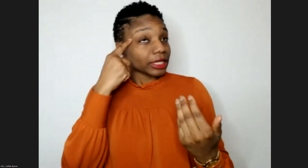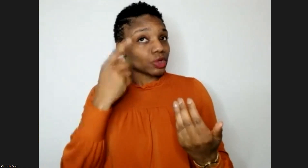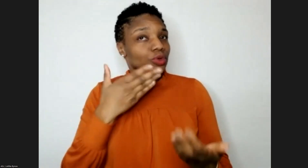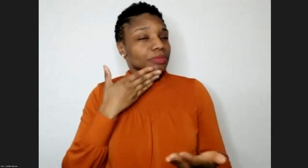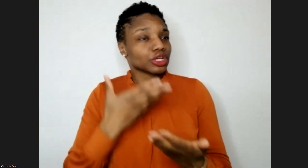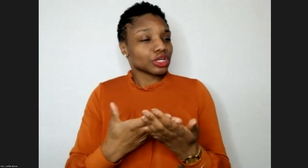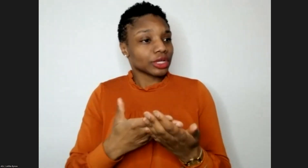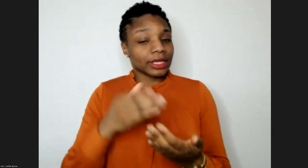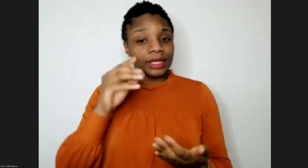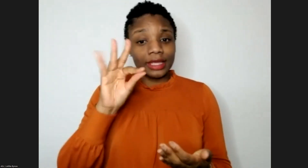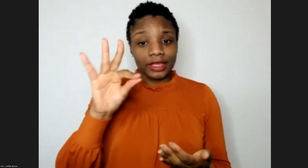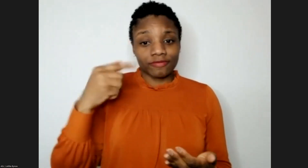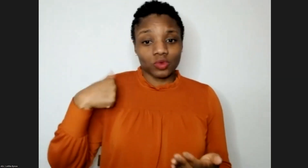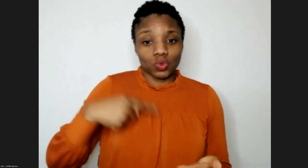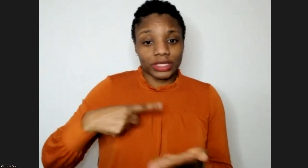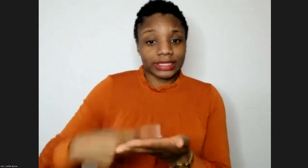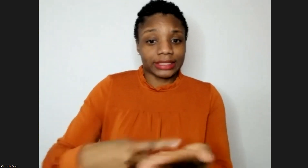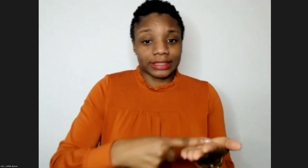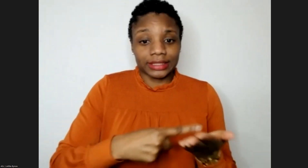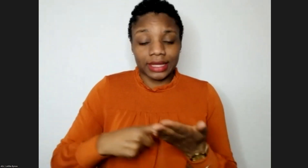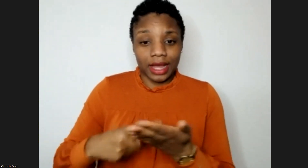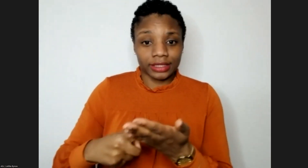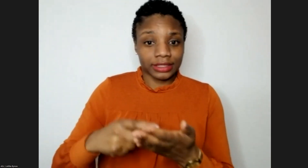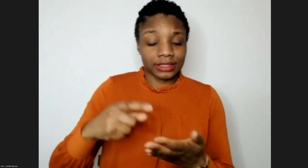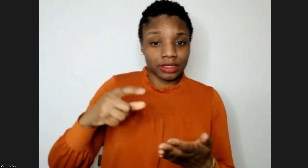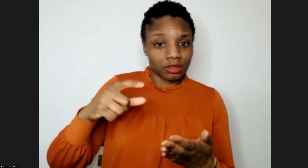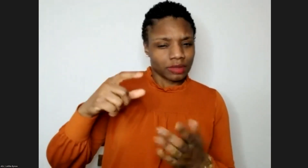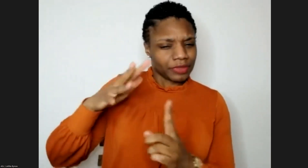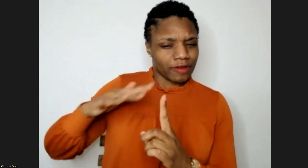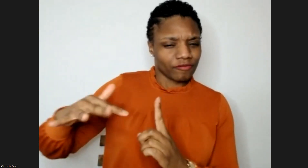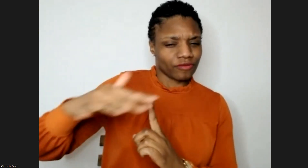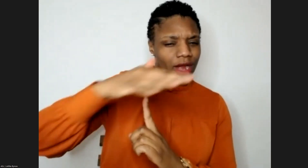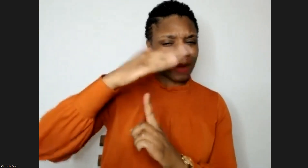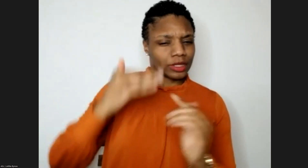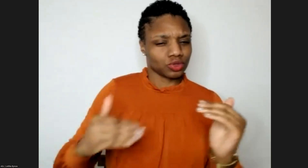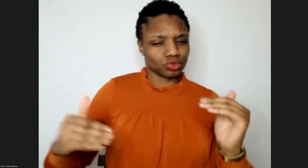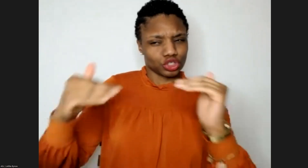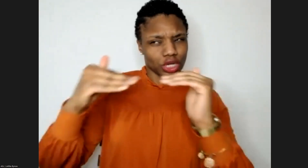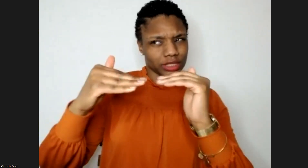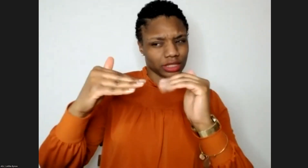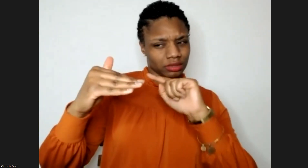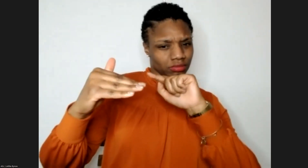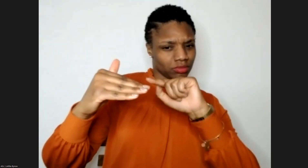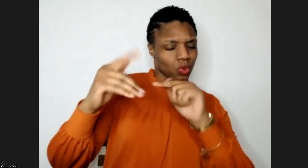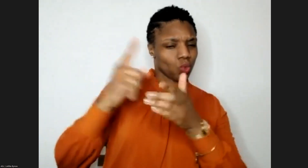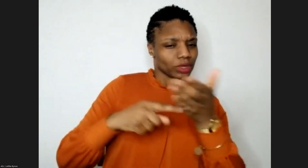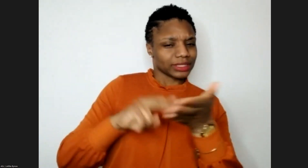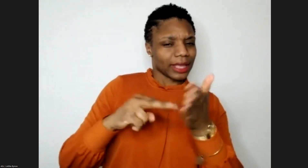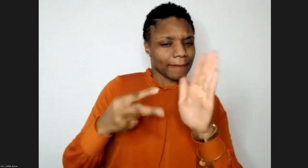same idea and preferably the same definition so that everybody was talking with a similar language and